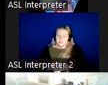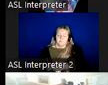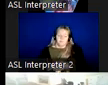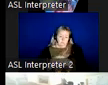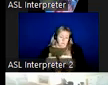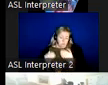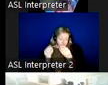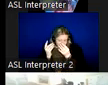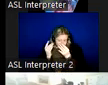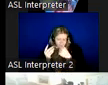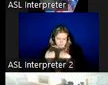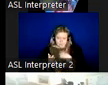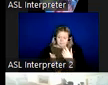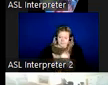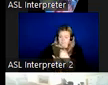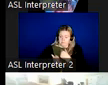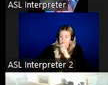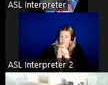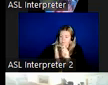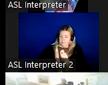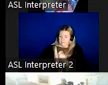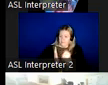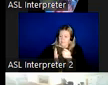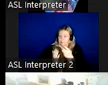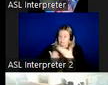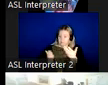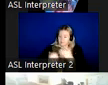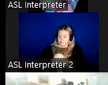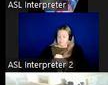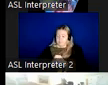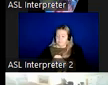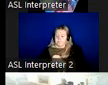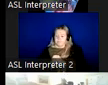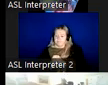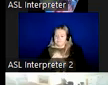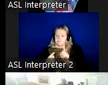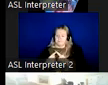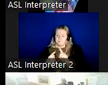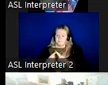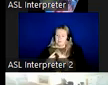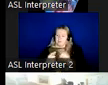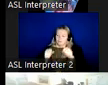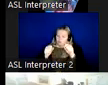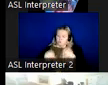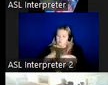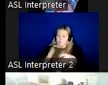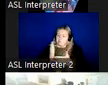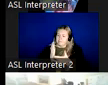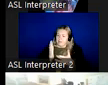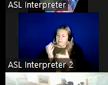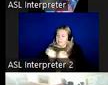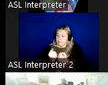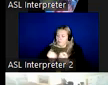go ahead and ask a question, I actually did write down a few things as you were going through your presentation. The drop-in tech support that